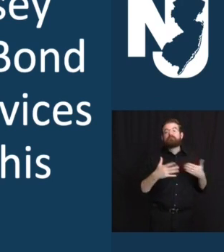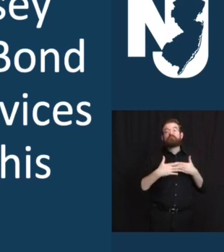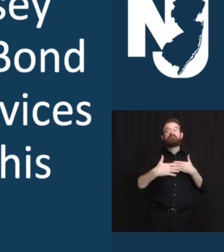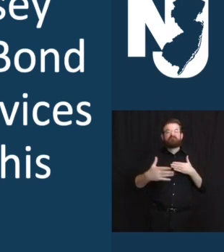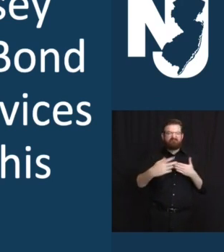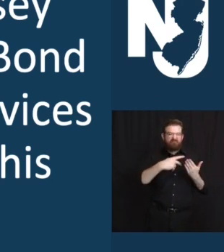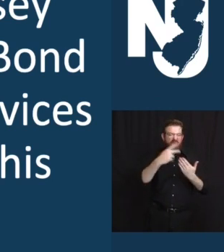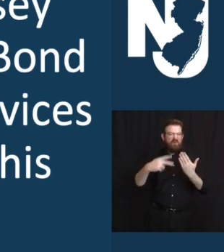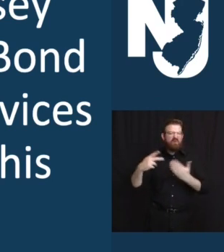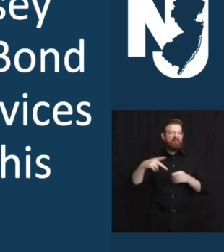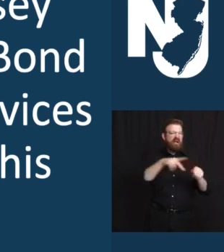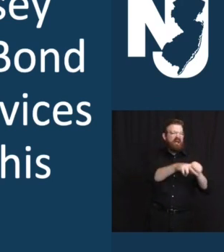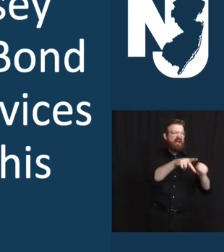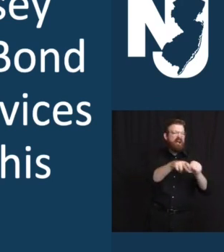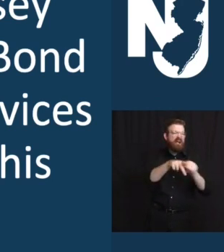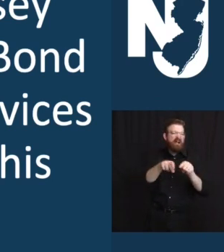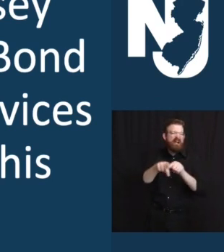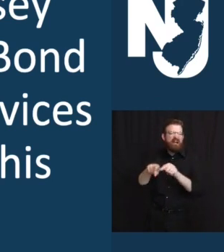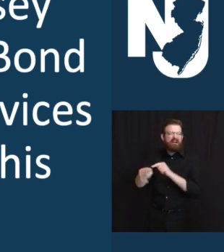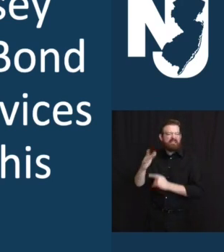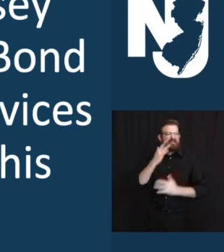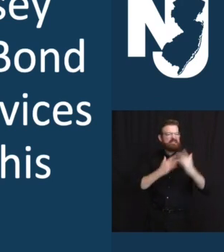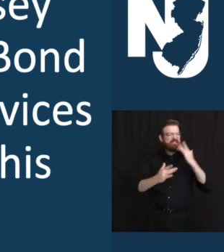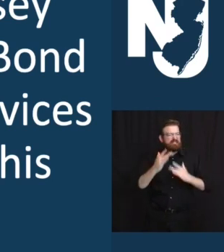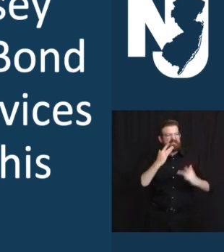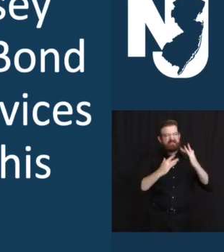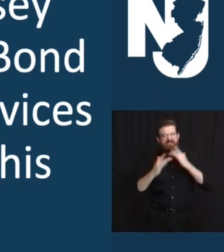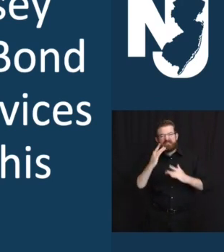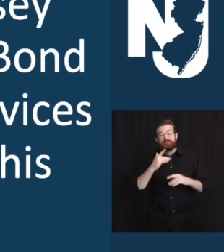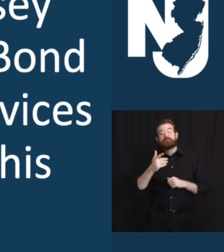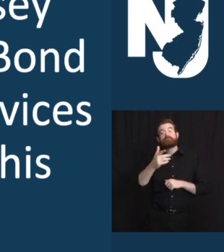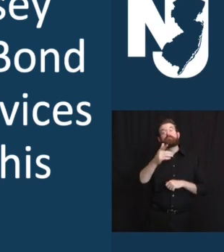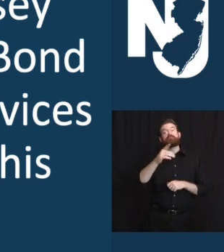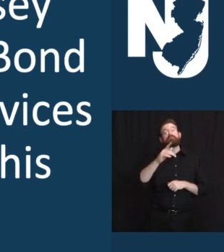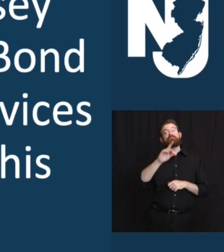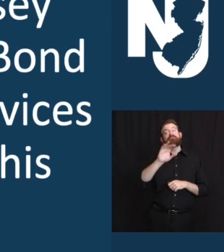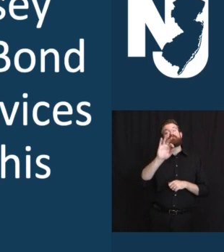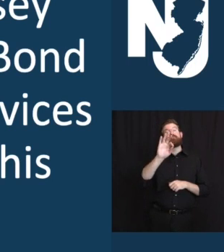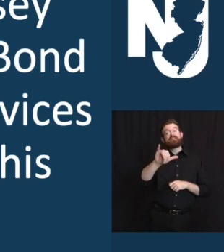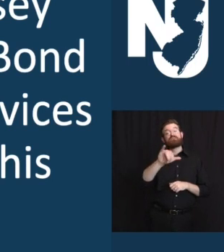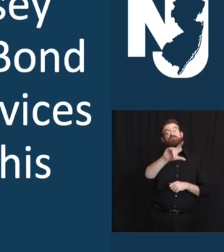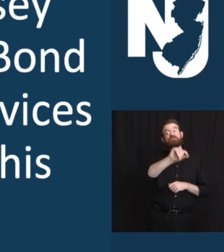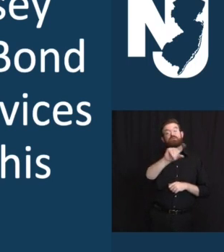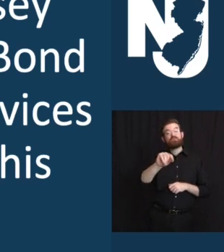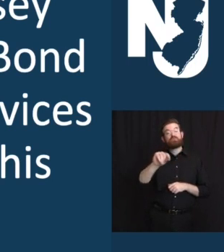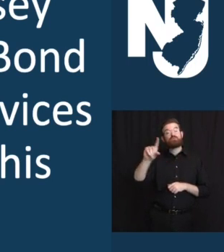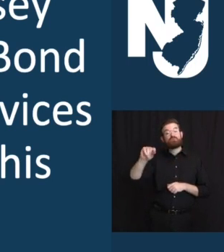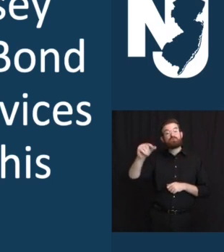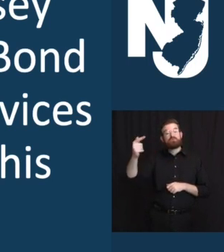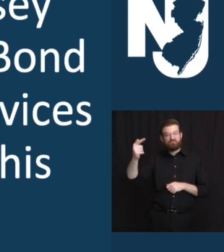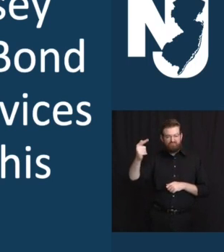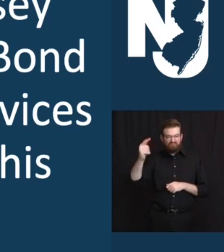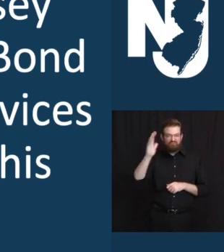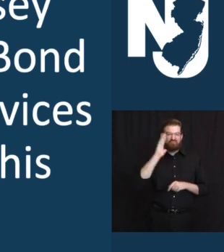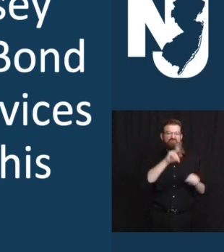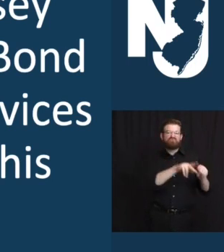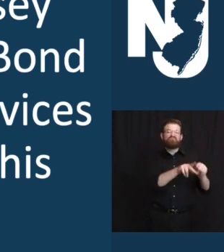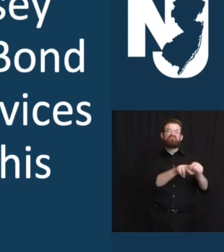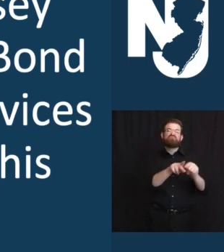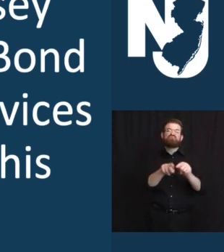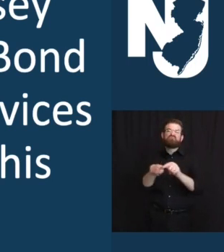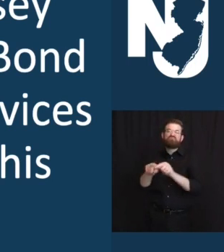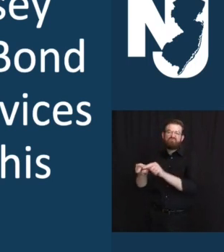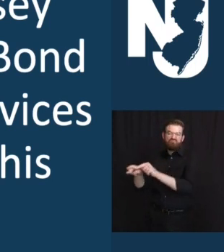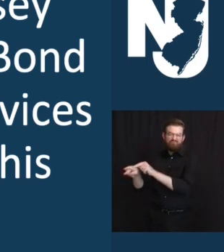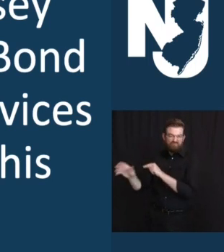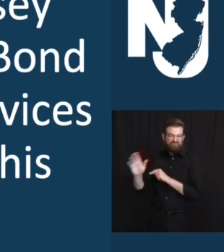new fiscal year 2021 budget that does that and more. Yet the brutal reality we